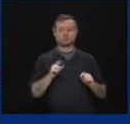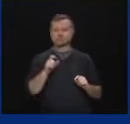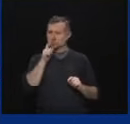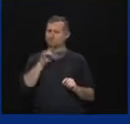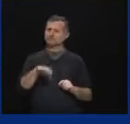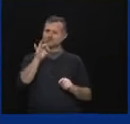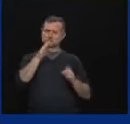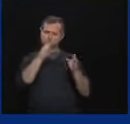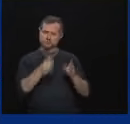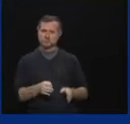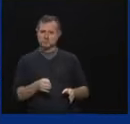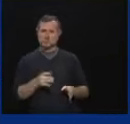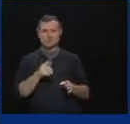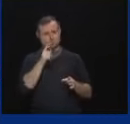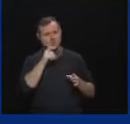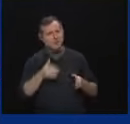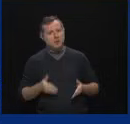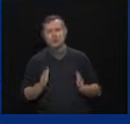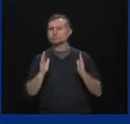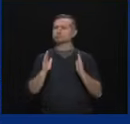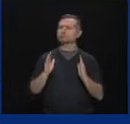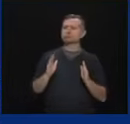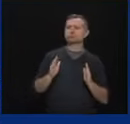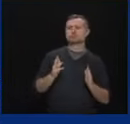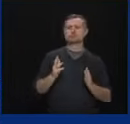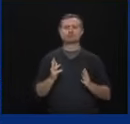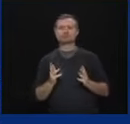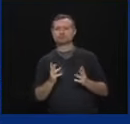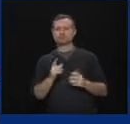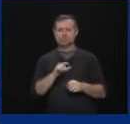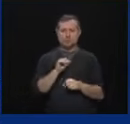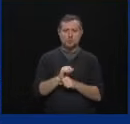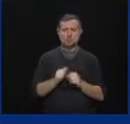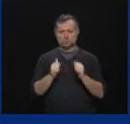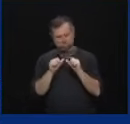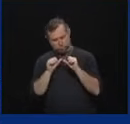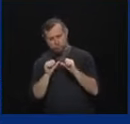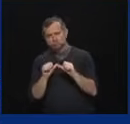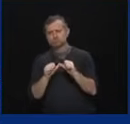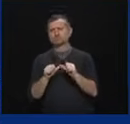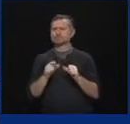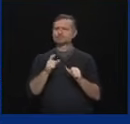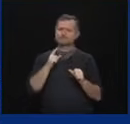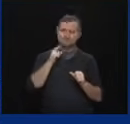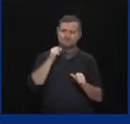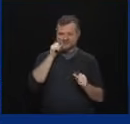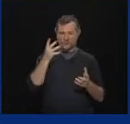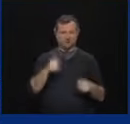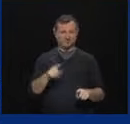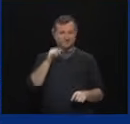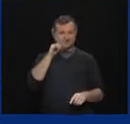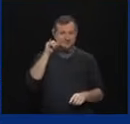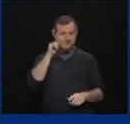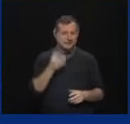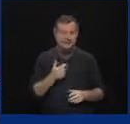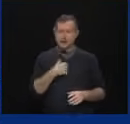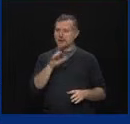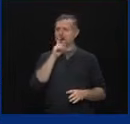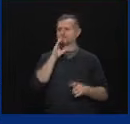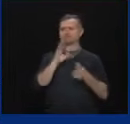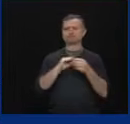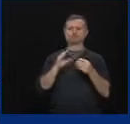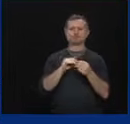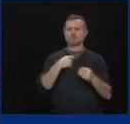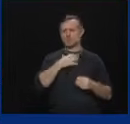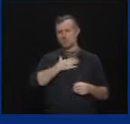be sufficient individuals to allow the work to continue, and that's what happened yesterday. I'm not going to render opinions because I don't